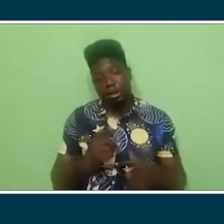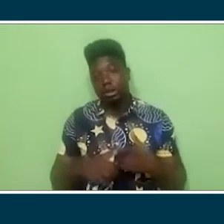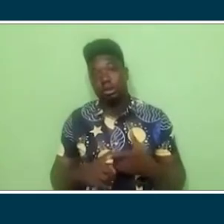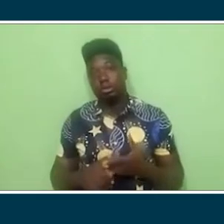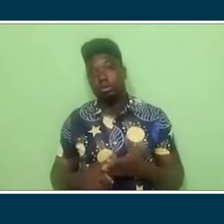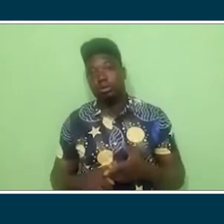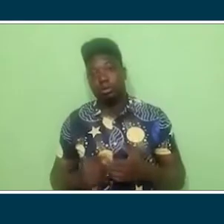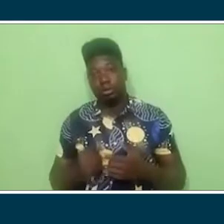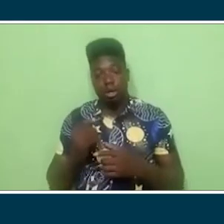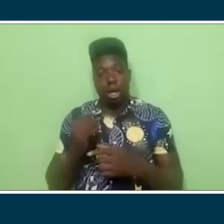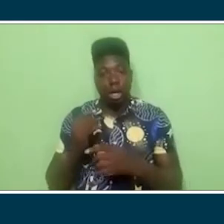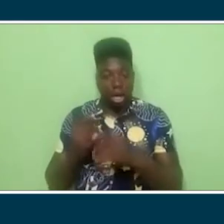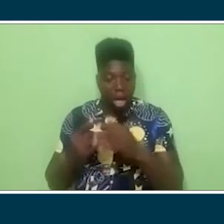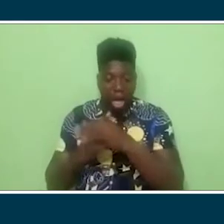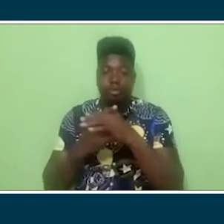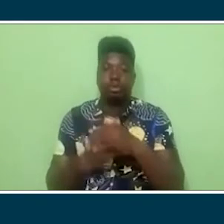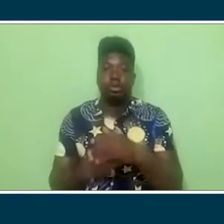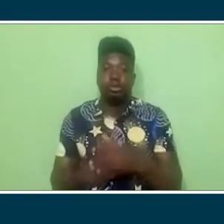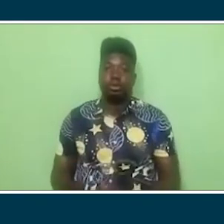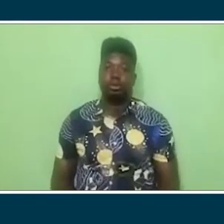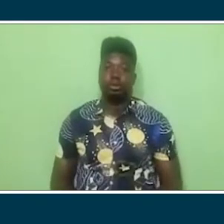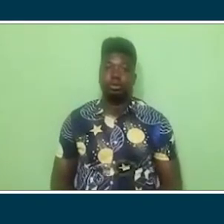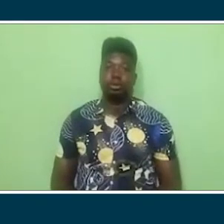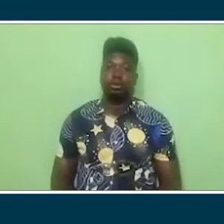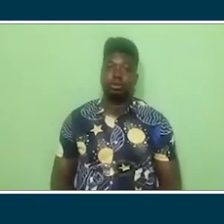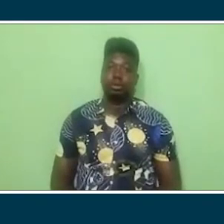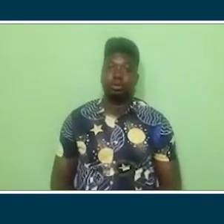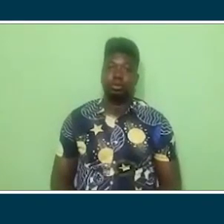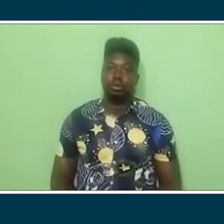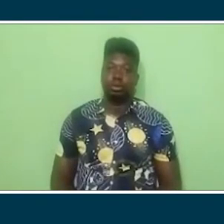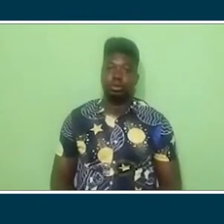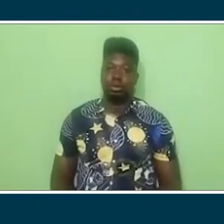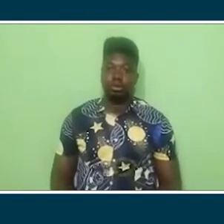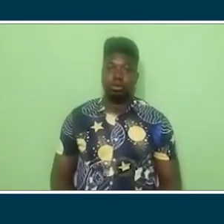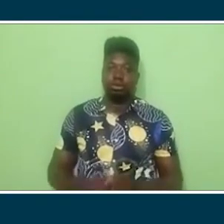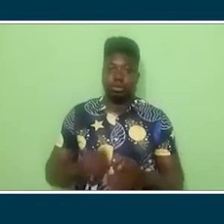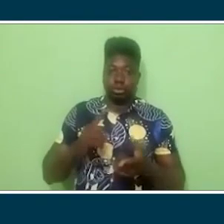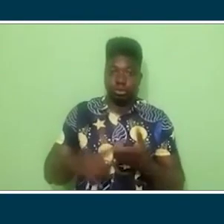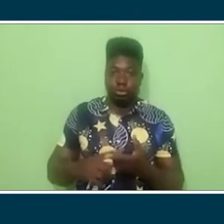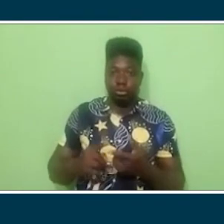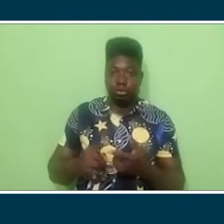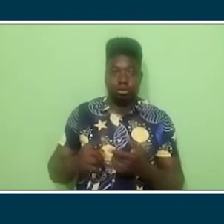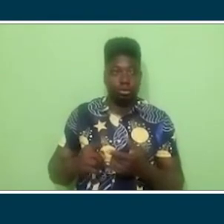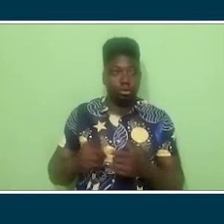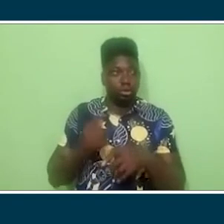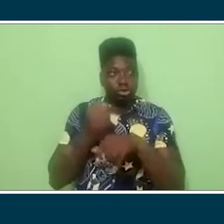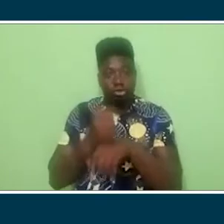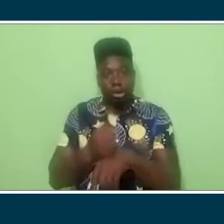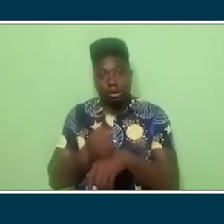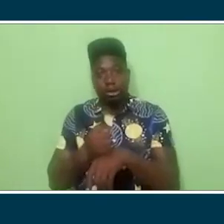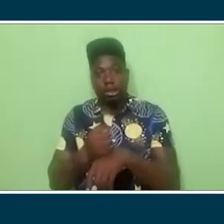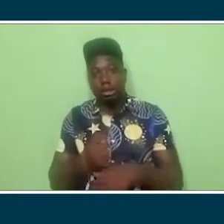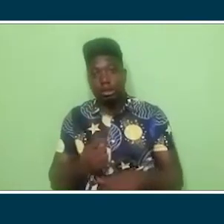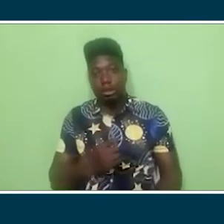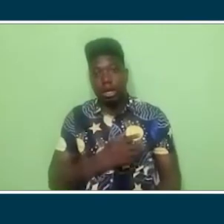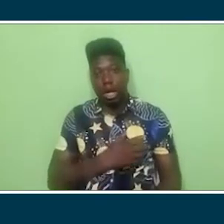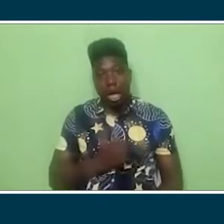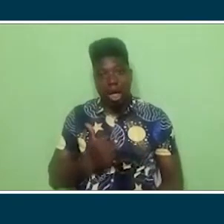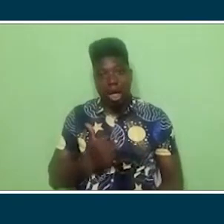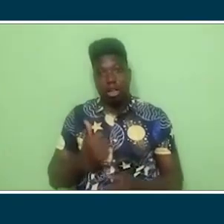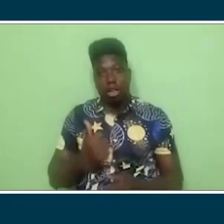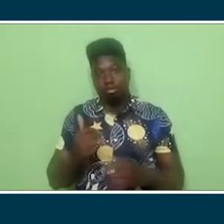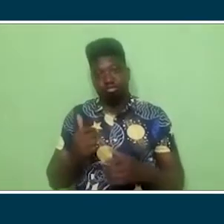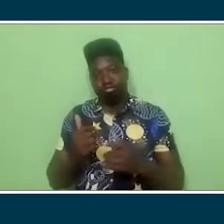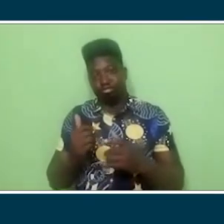cancel is to disappear. And traditionally and pre-colonially, it was